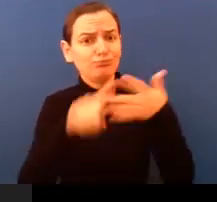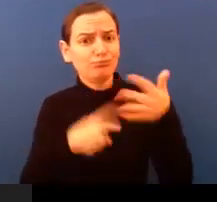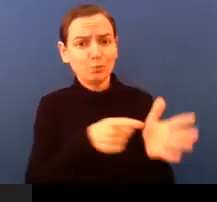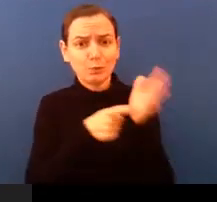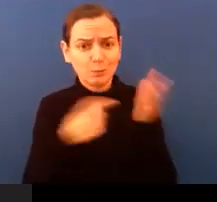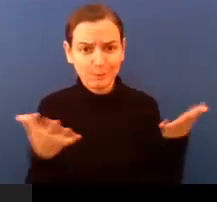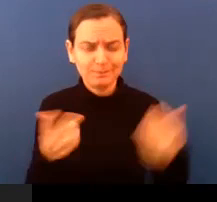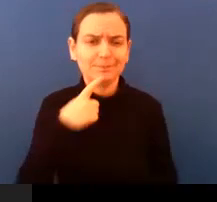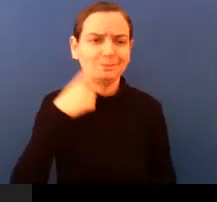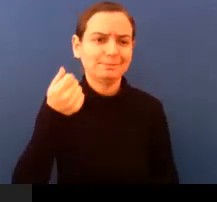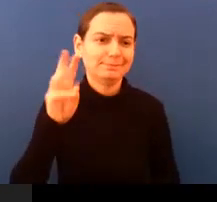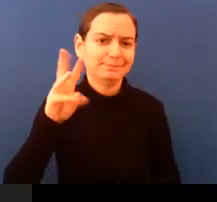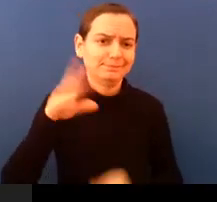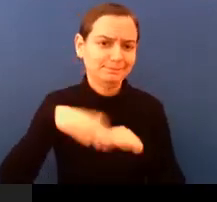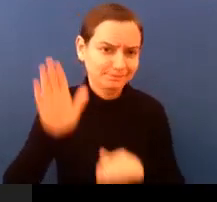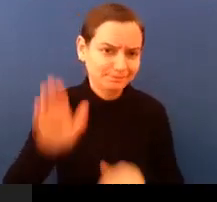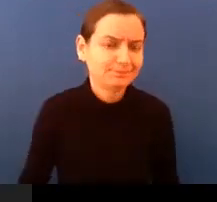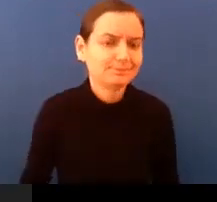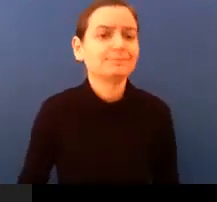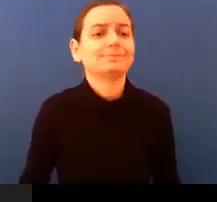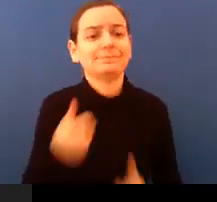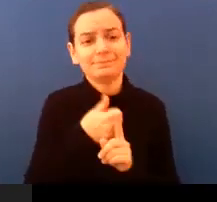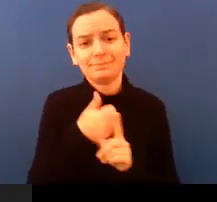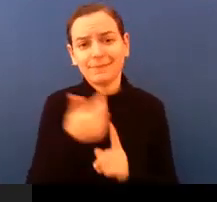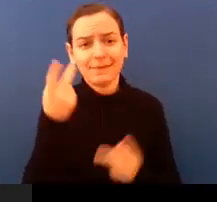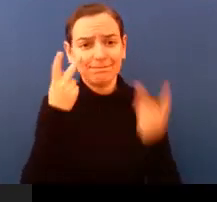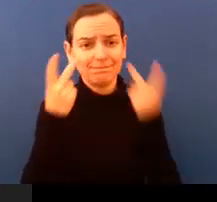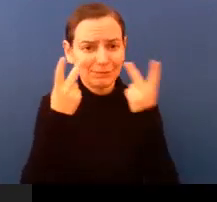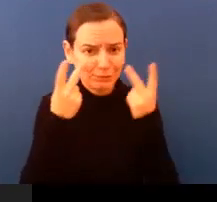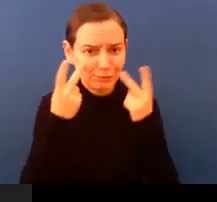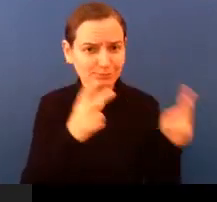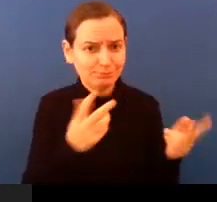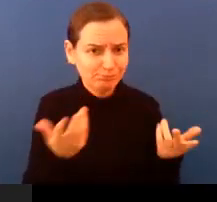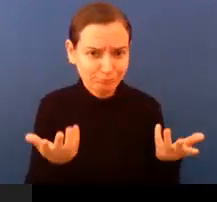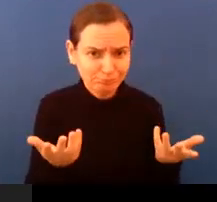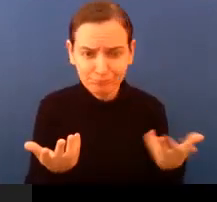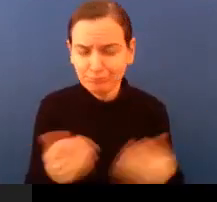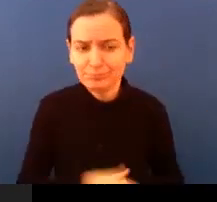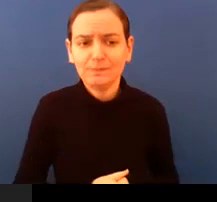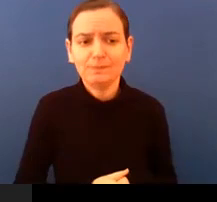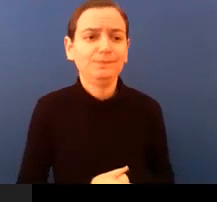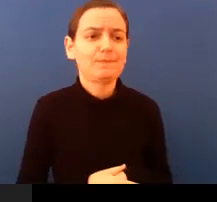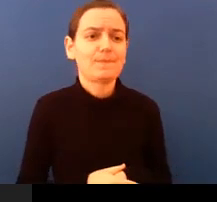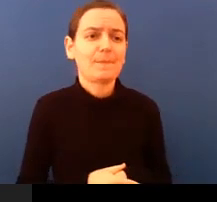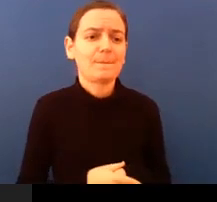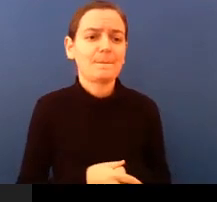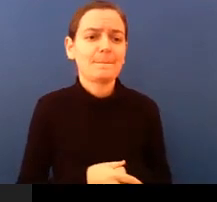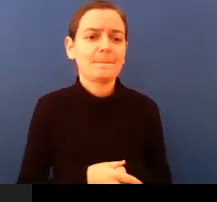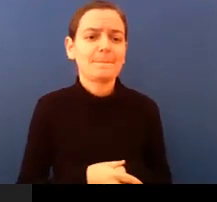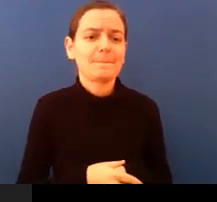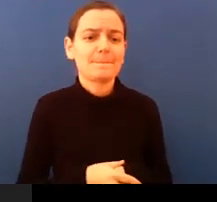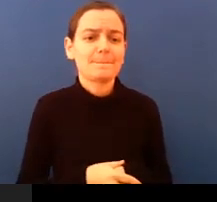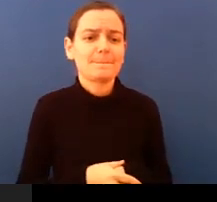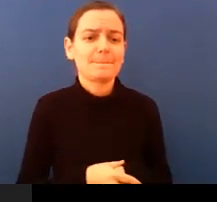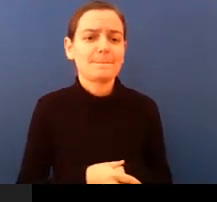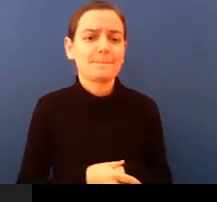young adult. You have poor functional vision, again, that you are dependent on the dog for a mobility device